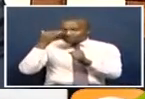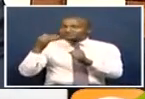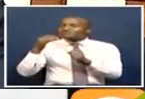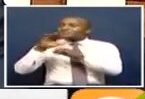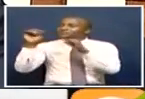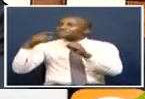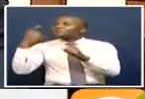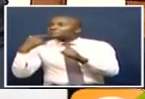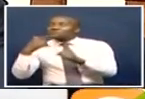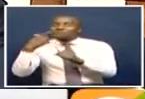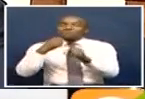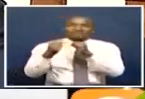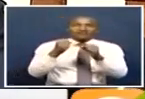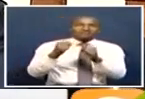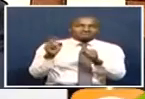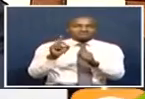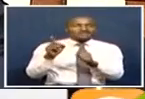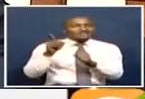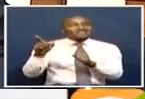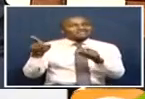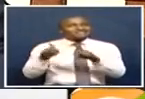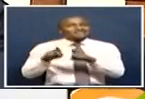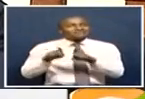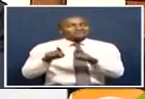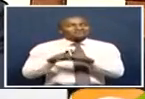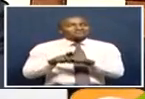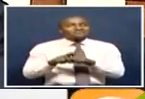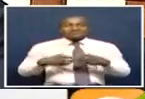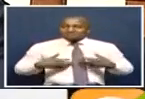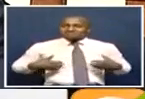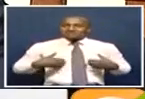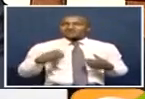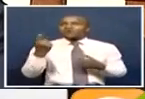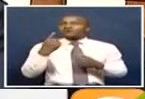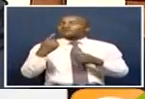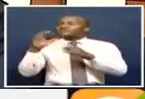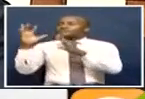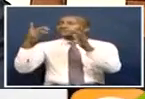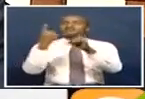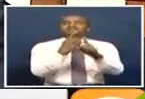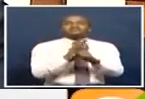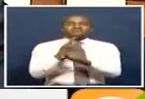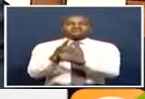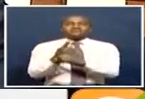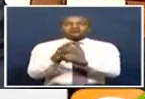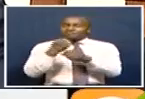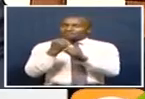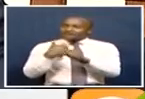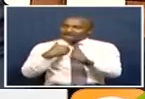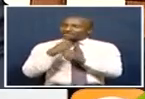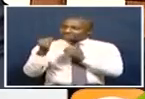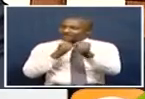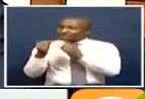candidates. These are the same monkeys, but from different forests. They should not make us fight.